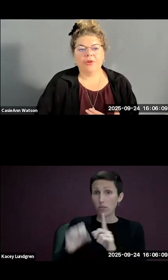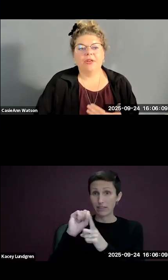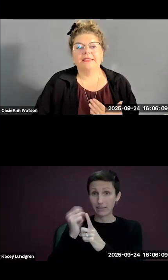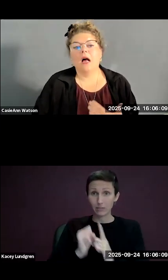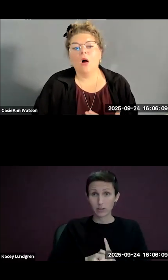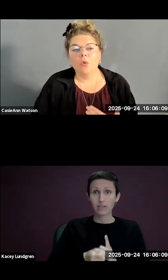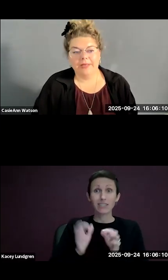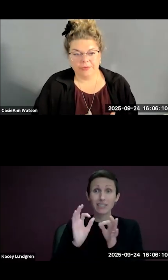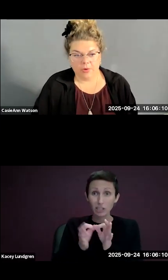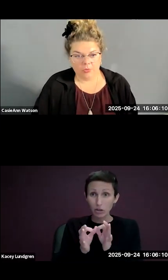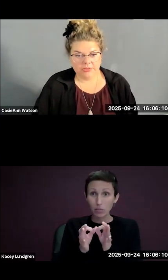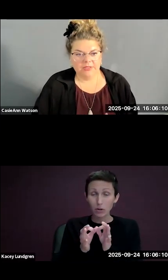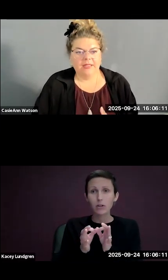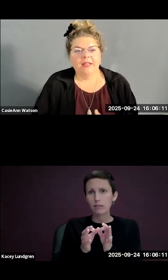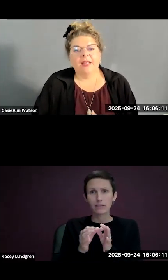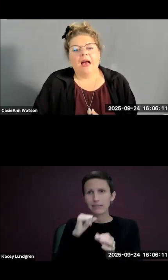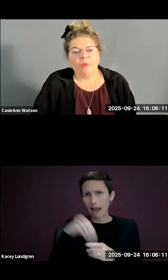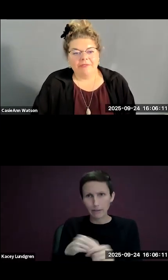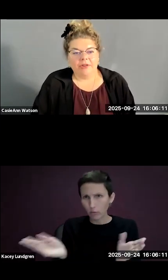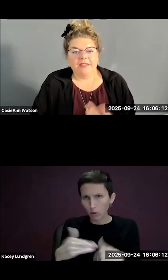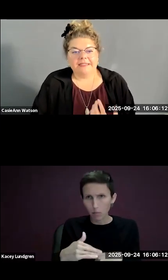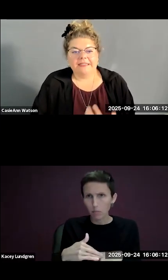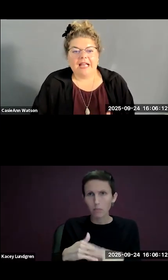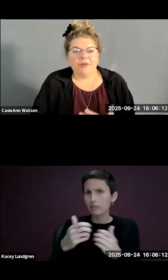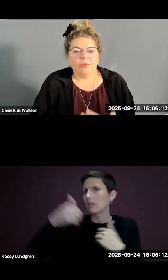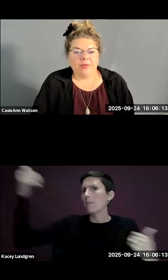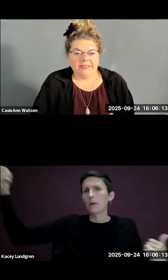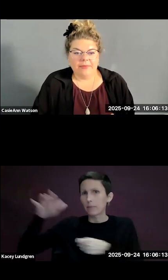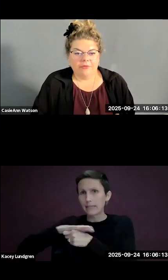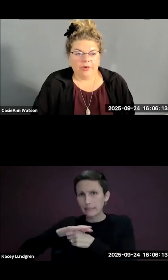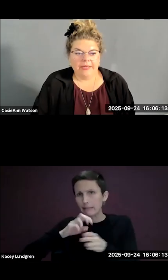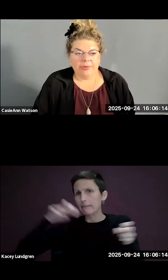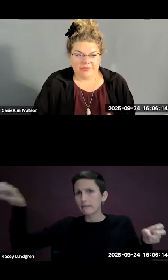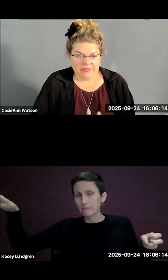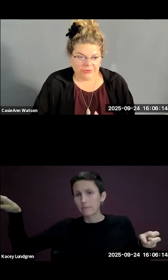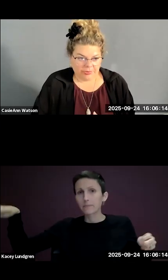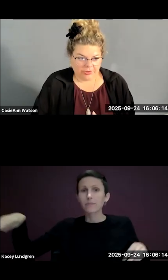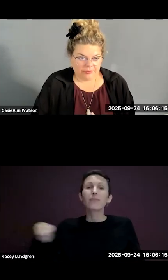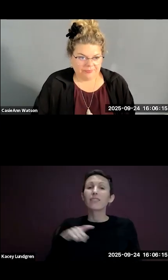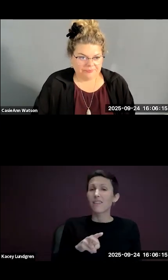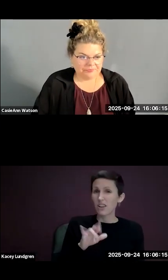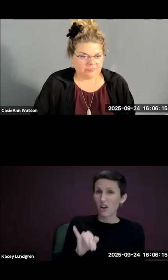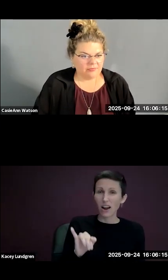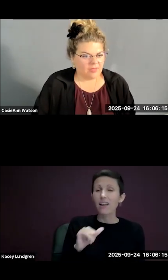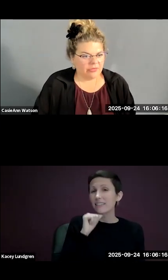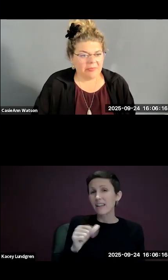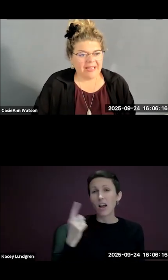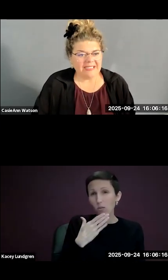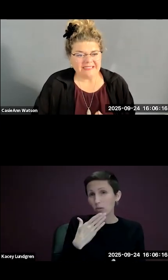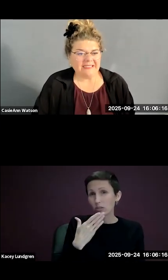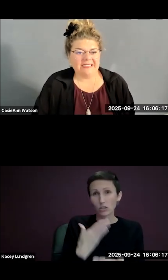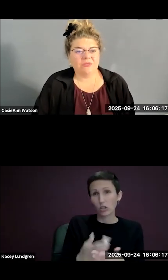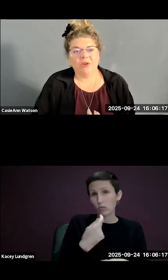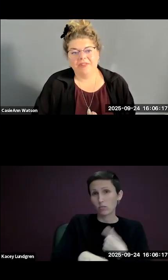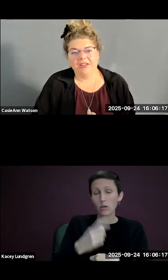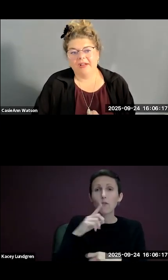the interpreter is always remote. However, this is not a replacement for in-person interpreter. There are